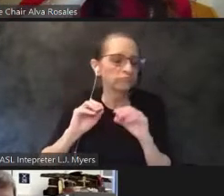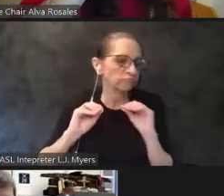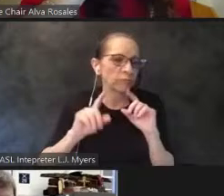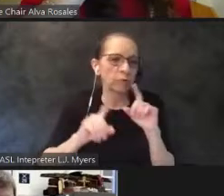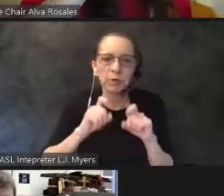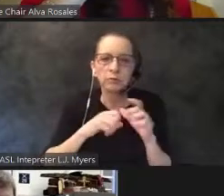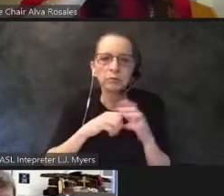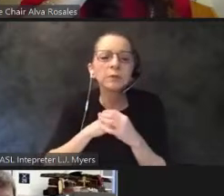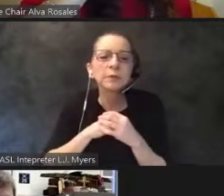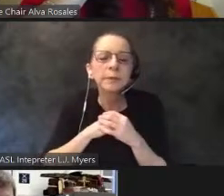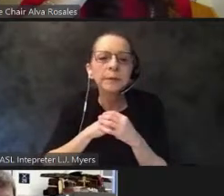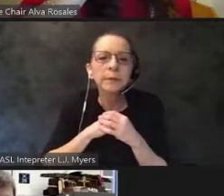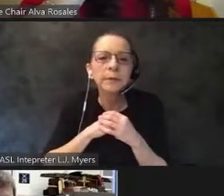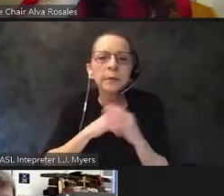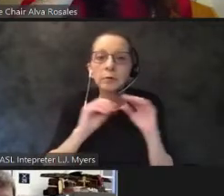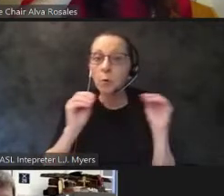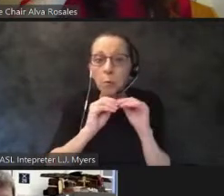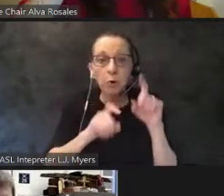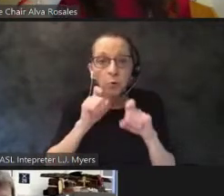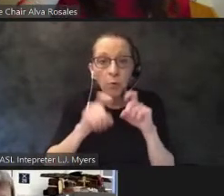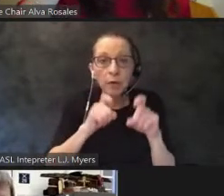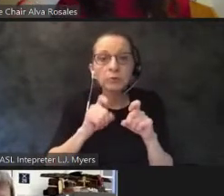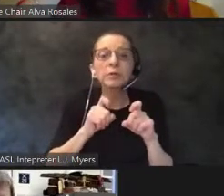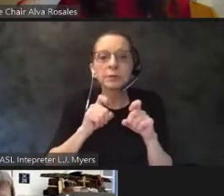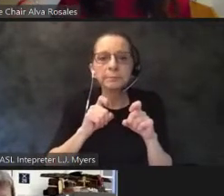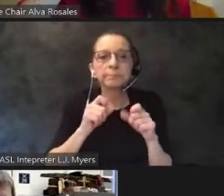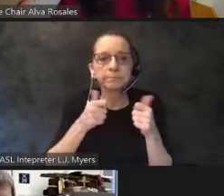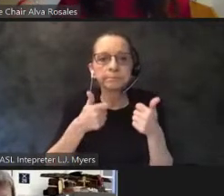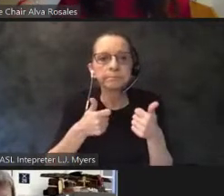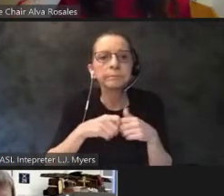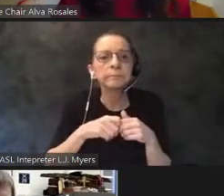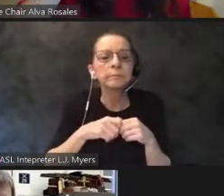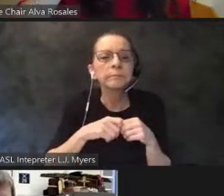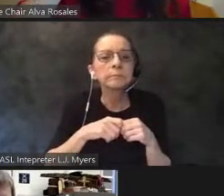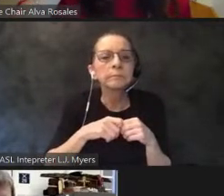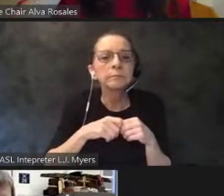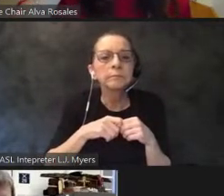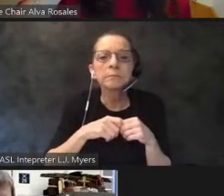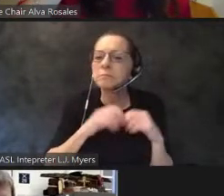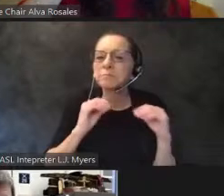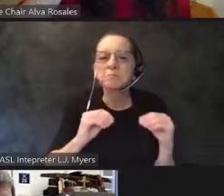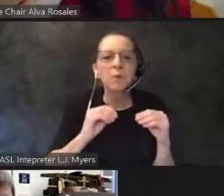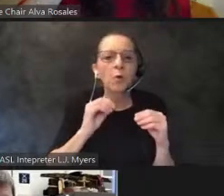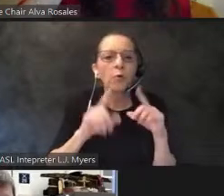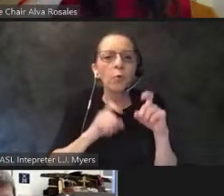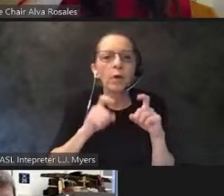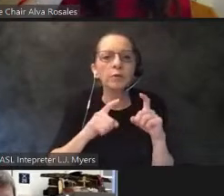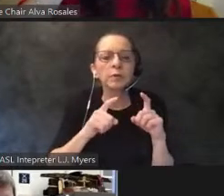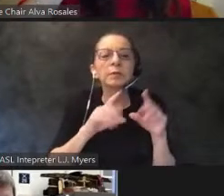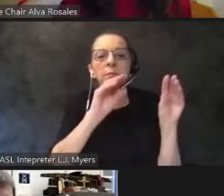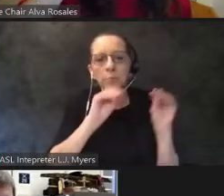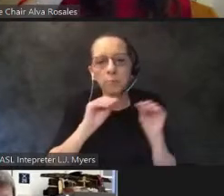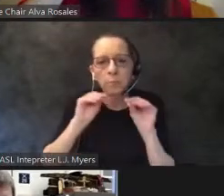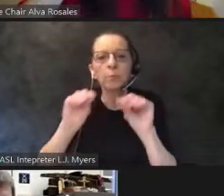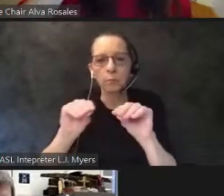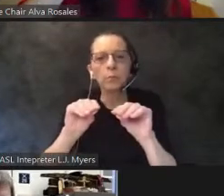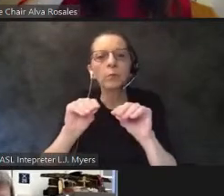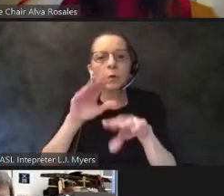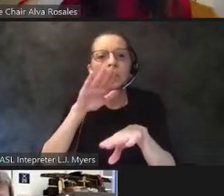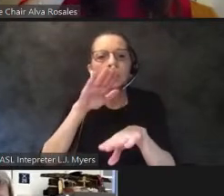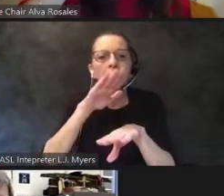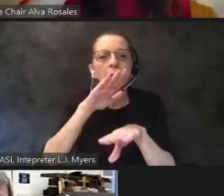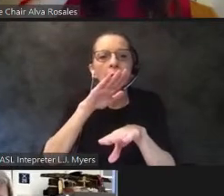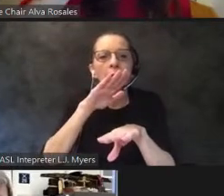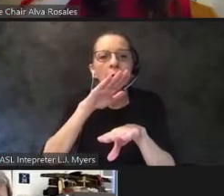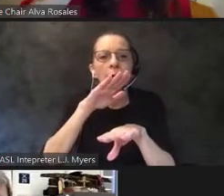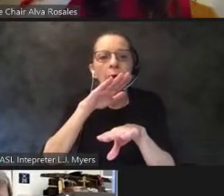questions. There are no further questions, Chairman Silva. Since there are no further questions, may I have leave to place this item on the